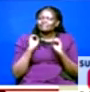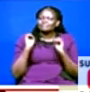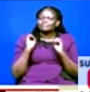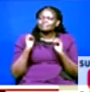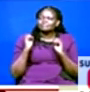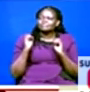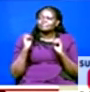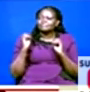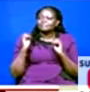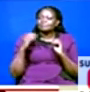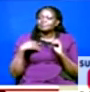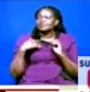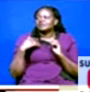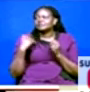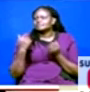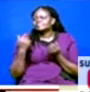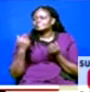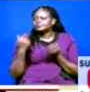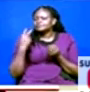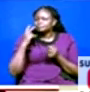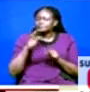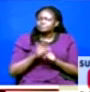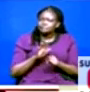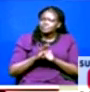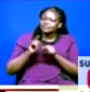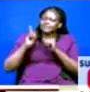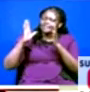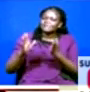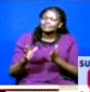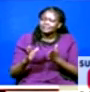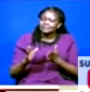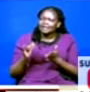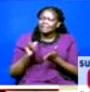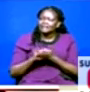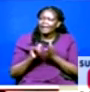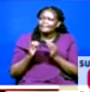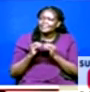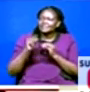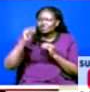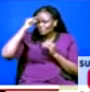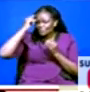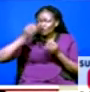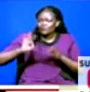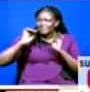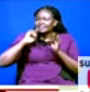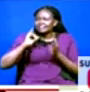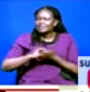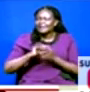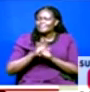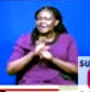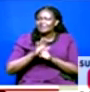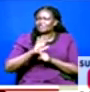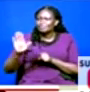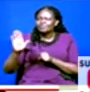called across the country or most of the directors that met these government officials, and they said majority of them were